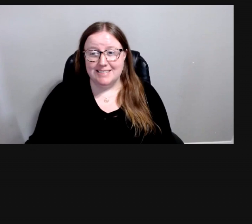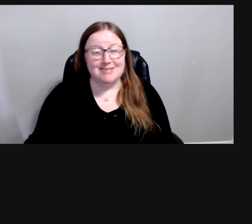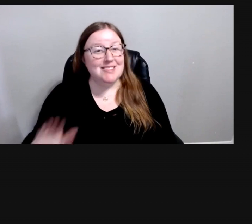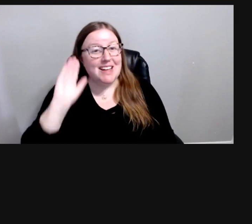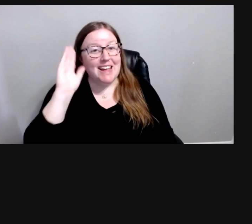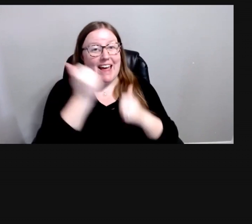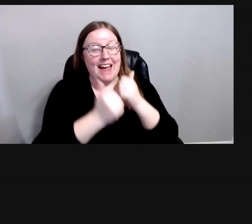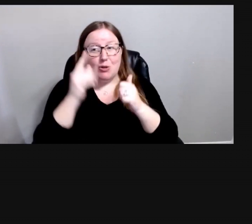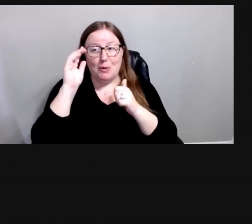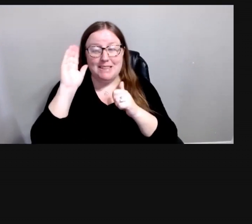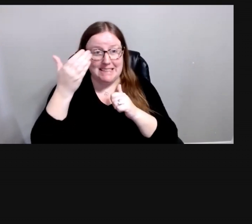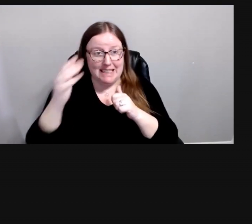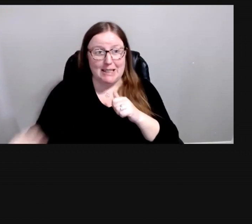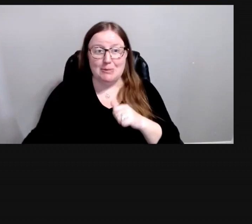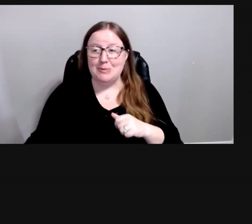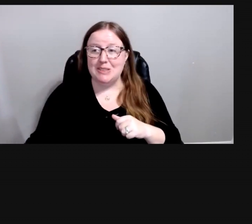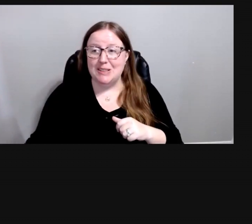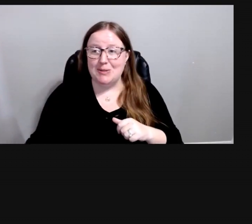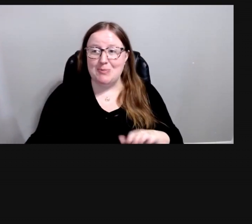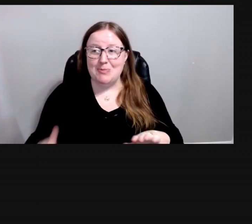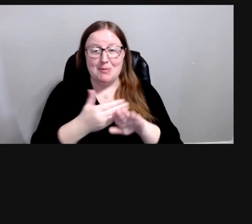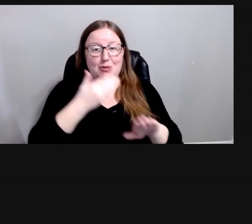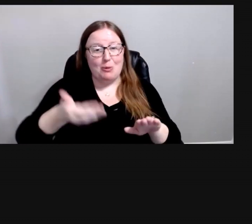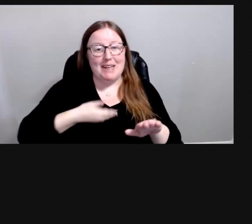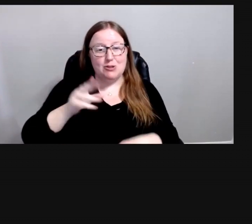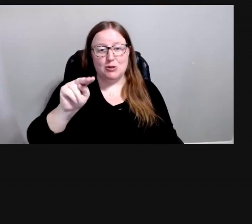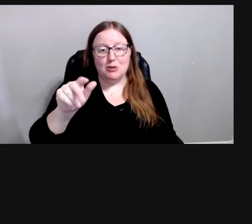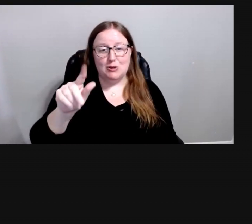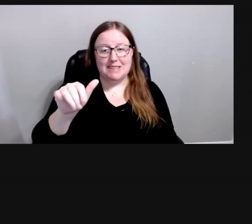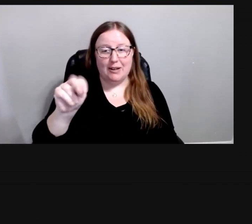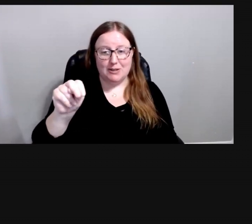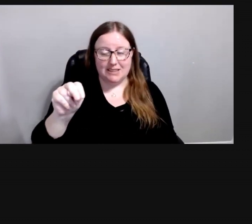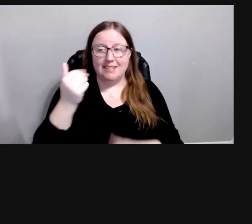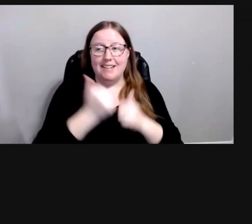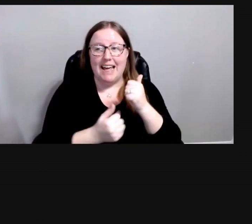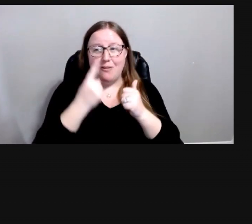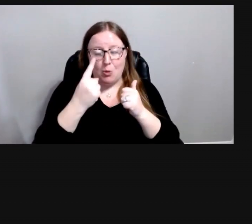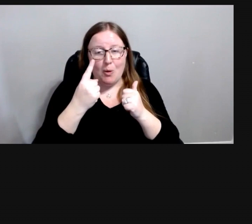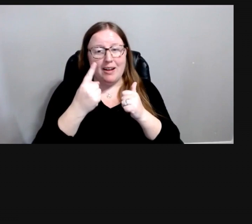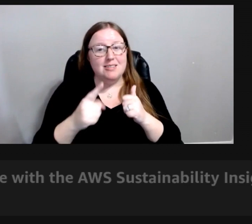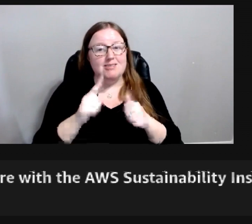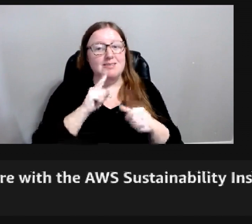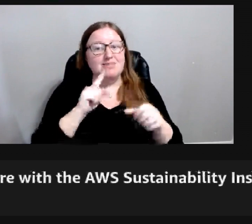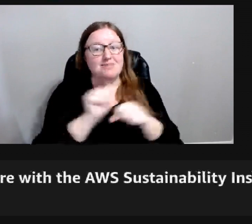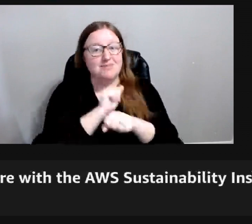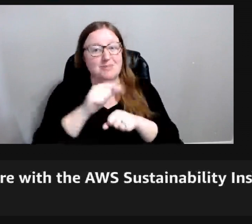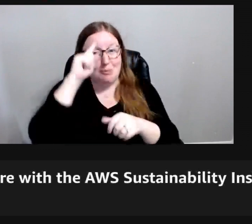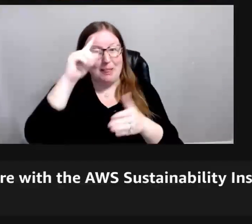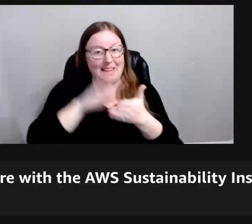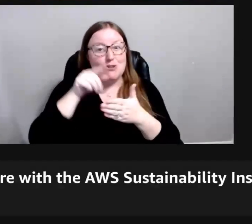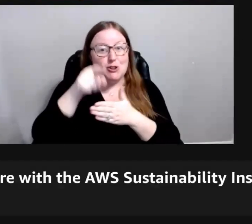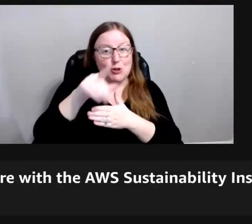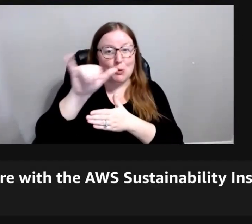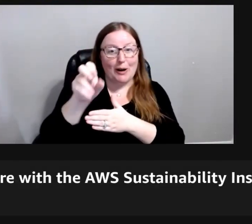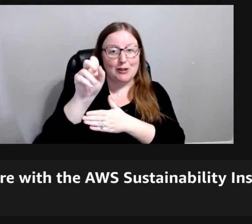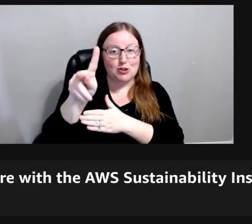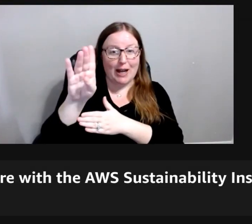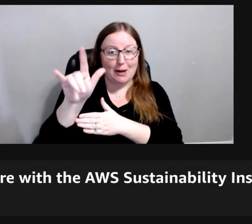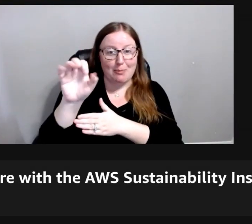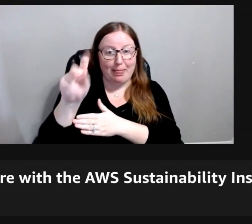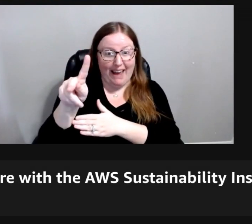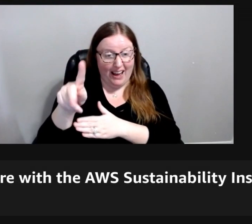think, before we introduce Nelson here, everyone genuinely believes that you actually are Jack Black. Are you going to